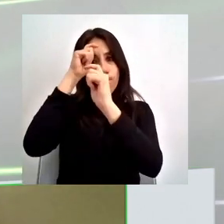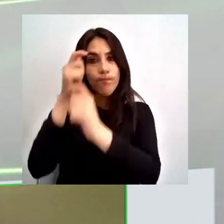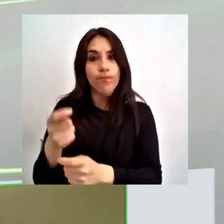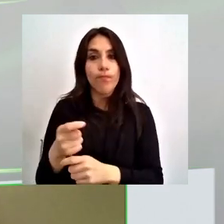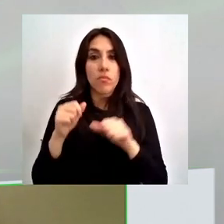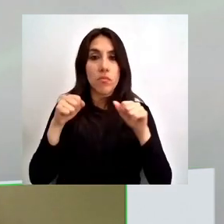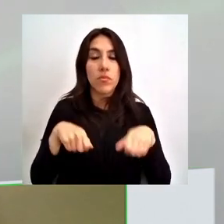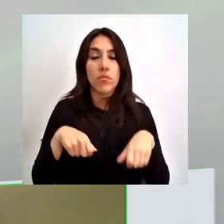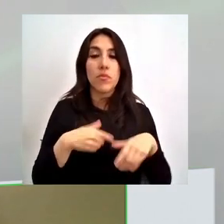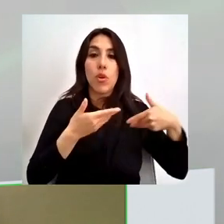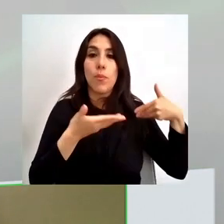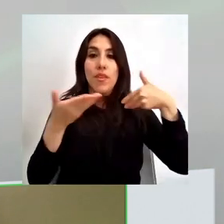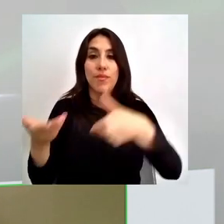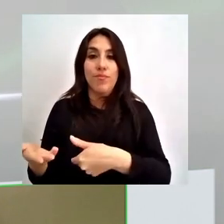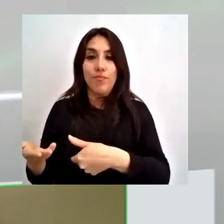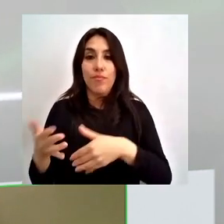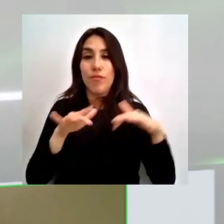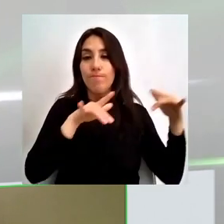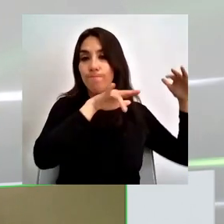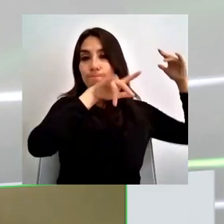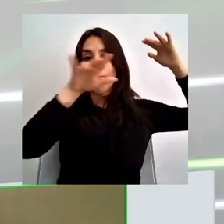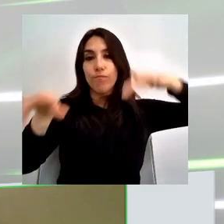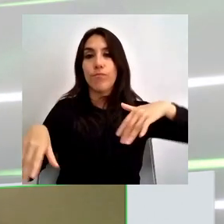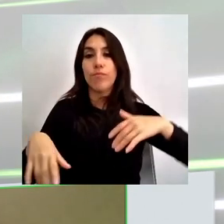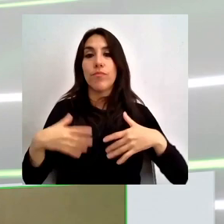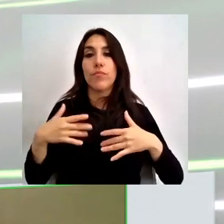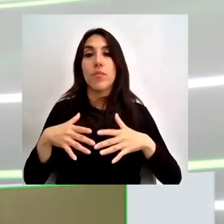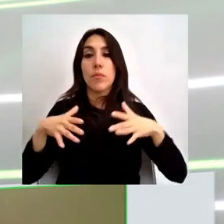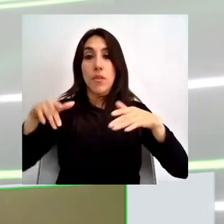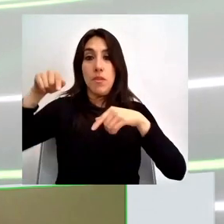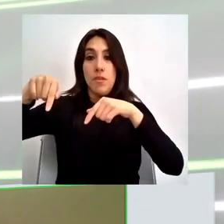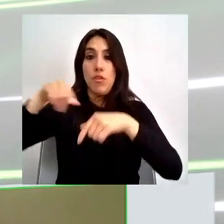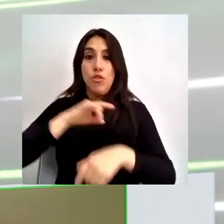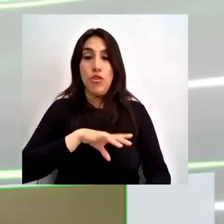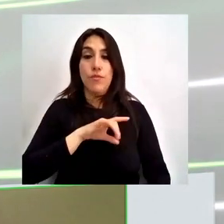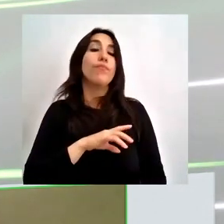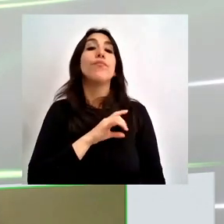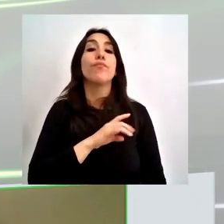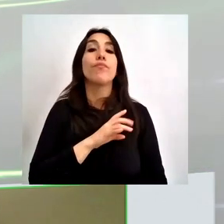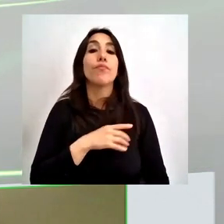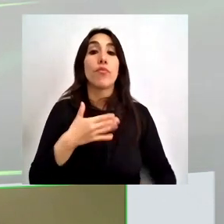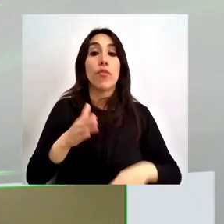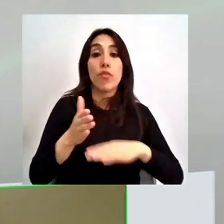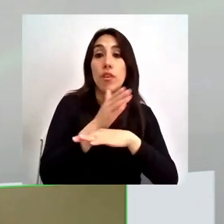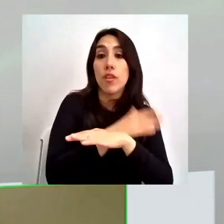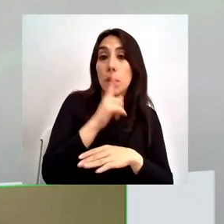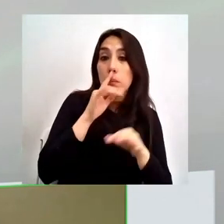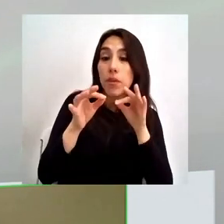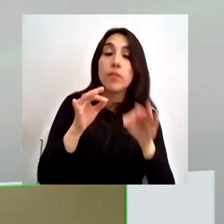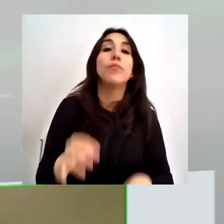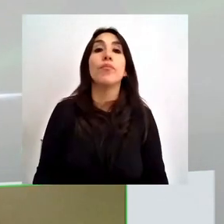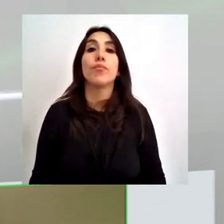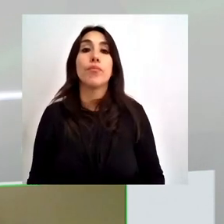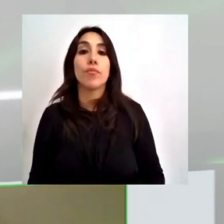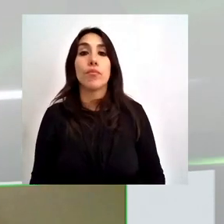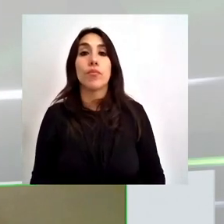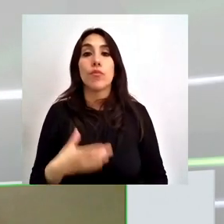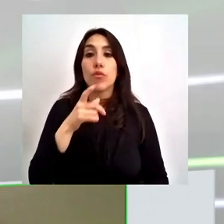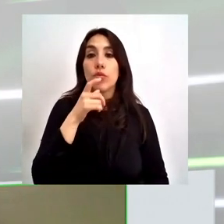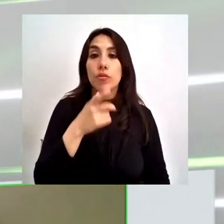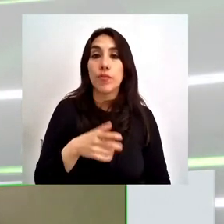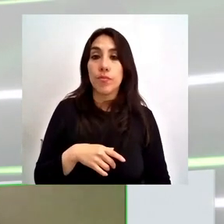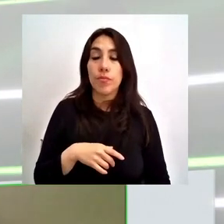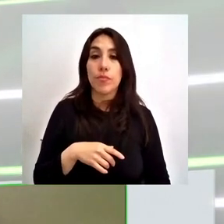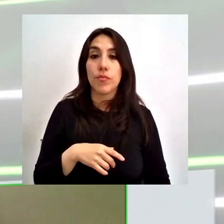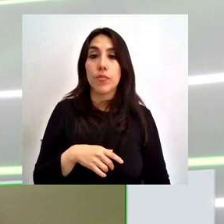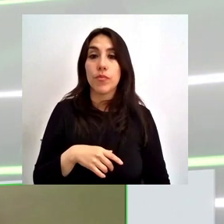I have, as I said, I have a long history of my involvement in Chile, and I don't need to go into that